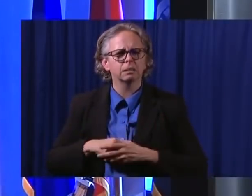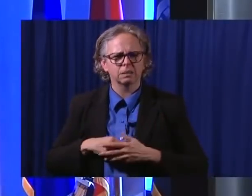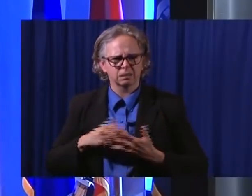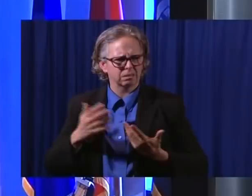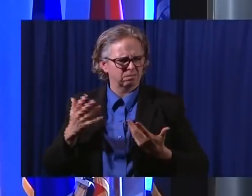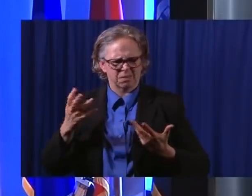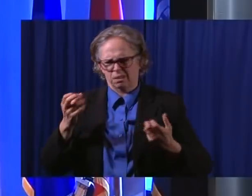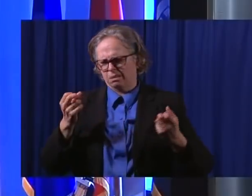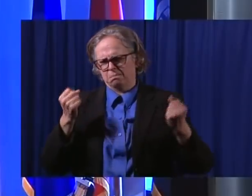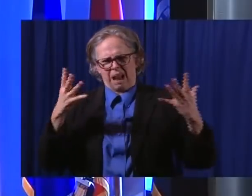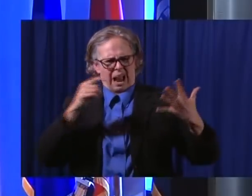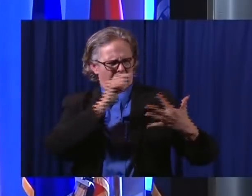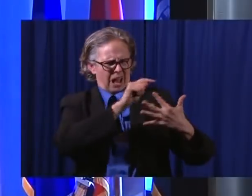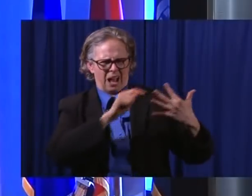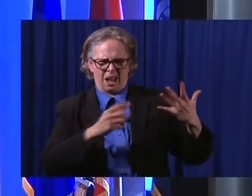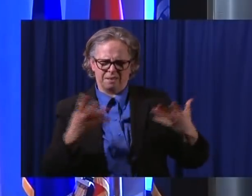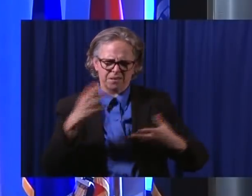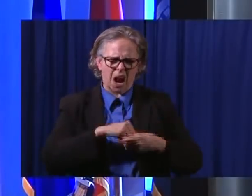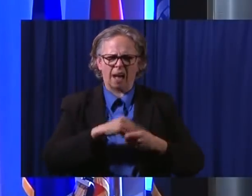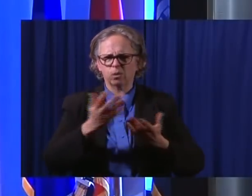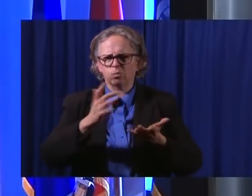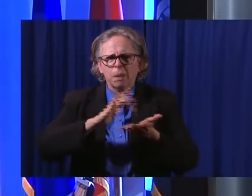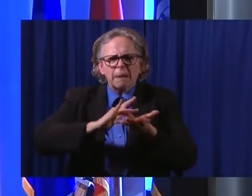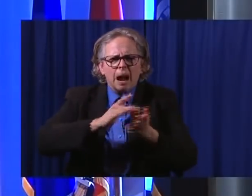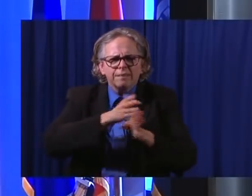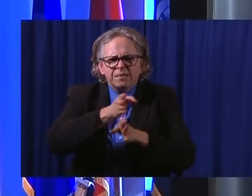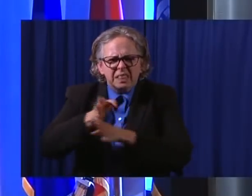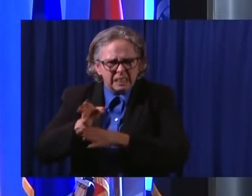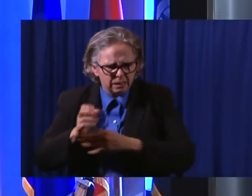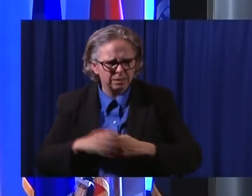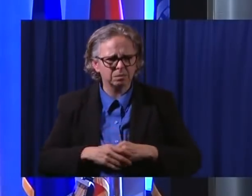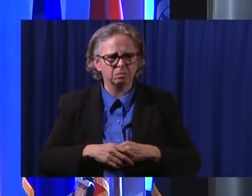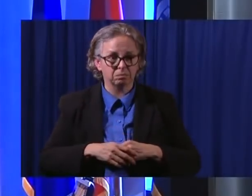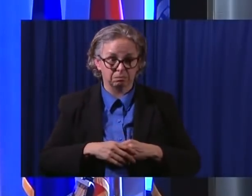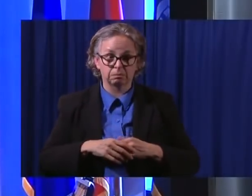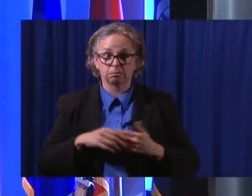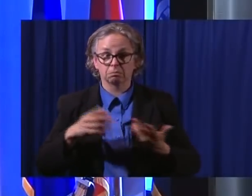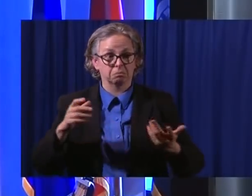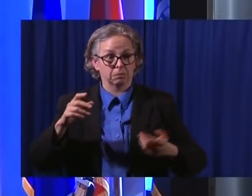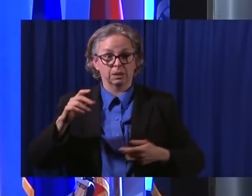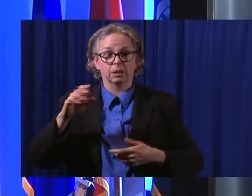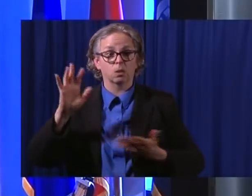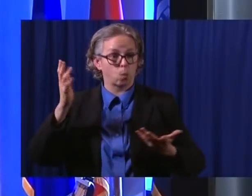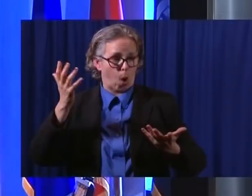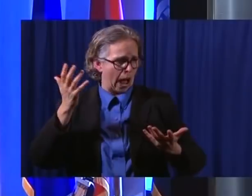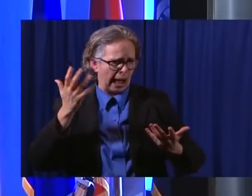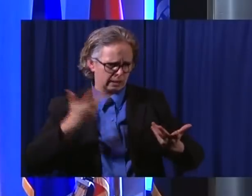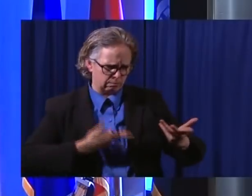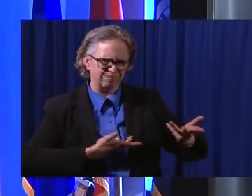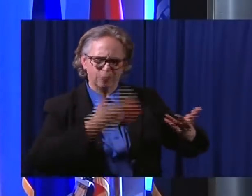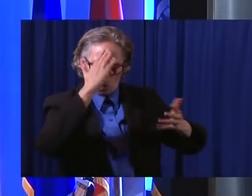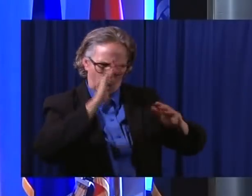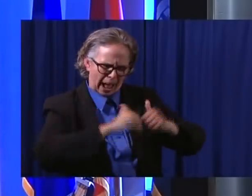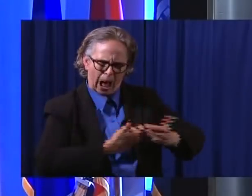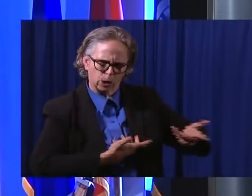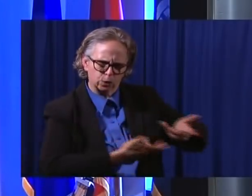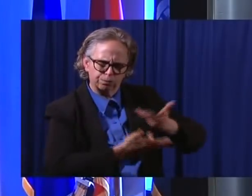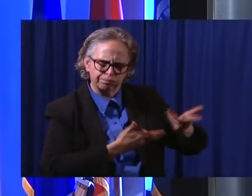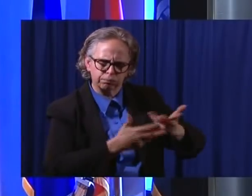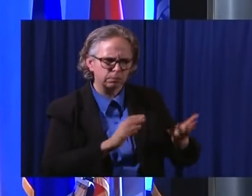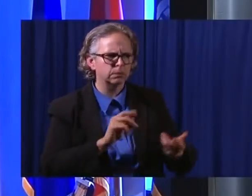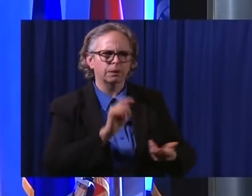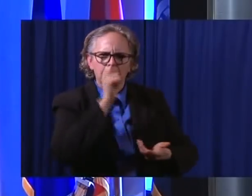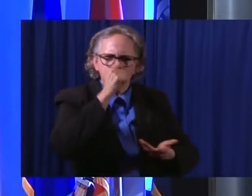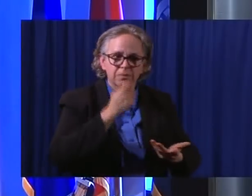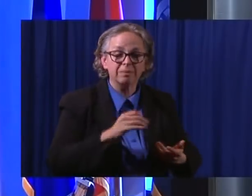experience. They're going to treat everyone that they collect a sample from with respect and with dignity. That's our watchword. We ensure that